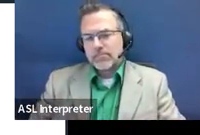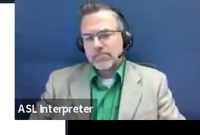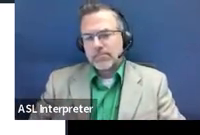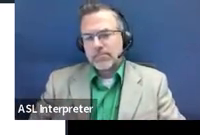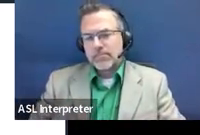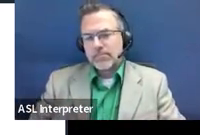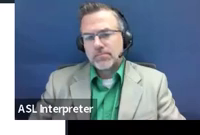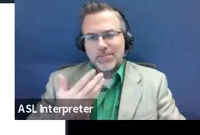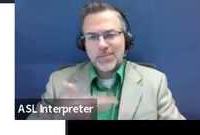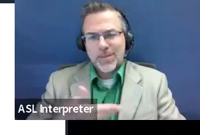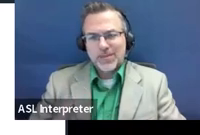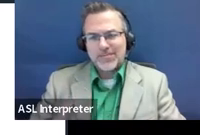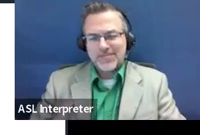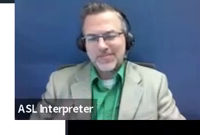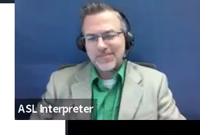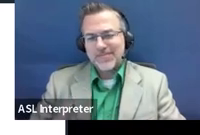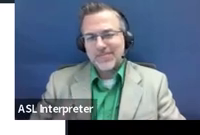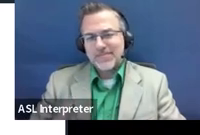You're welcome.